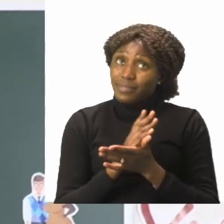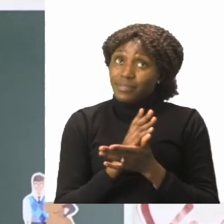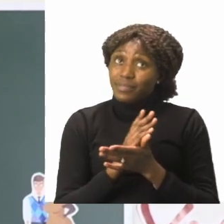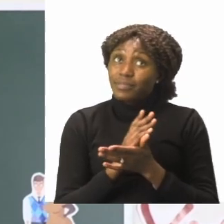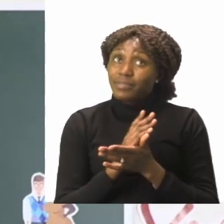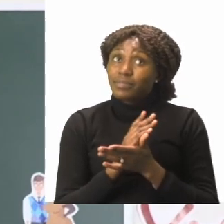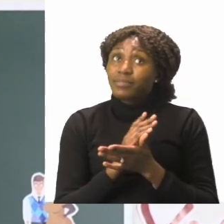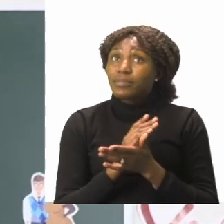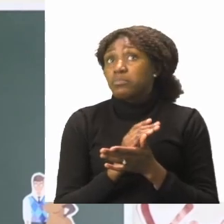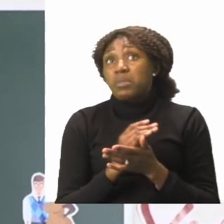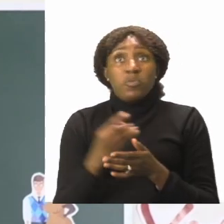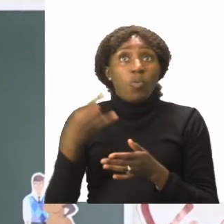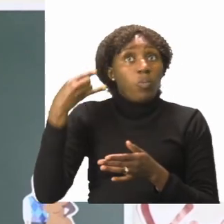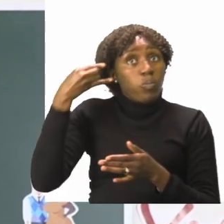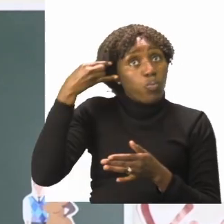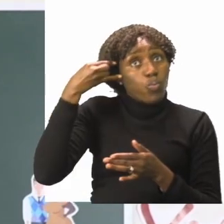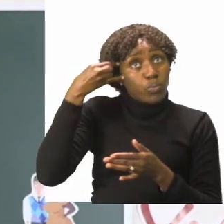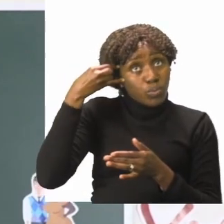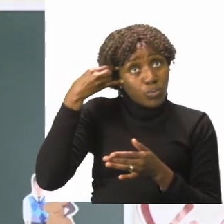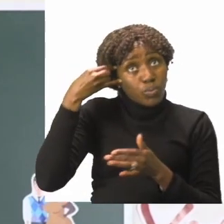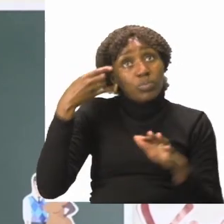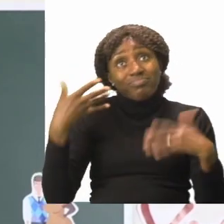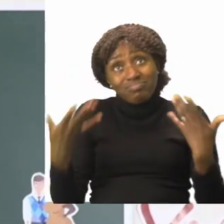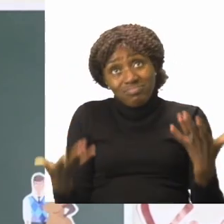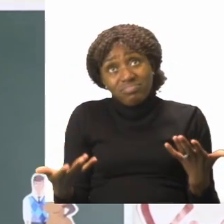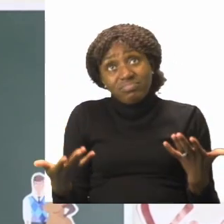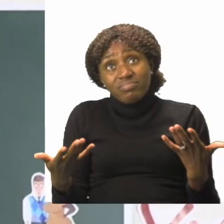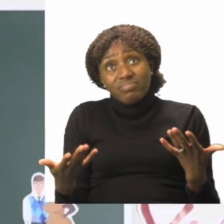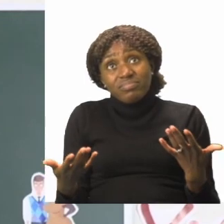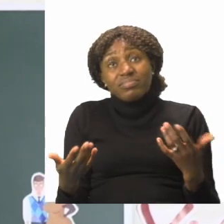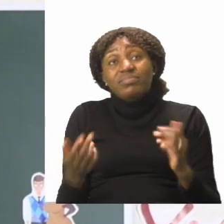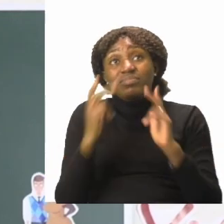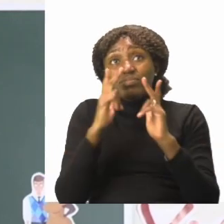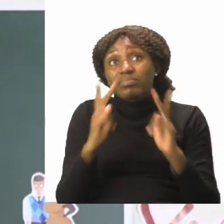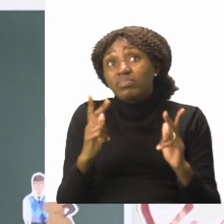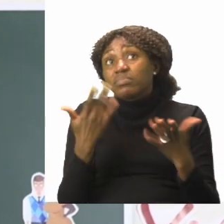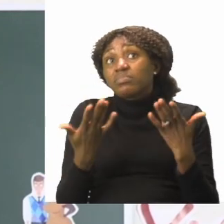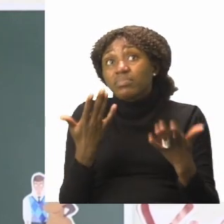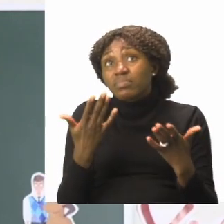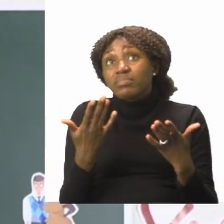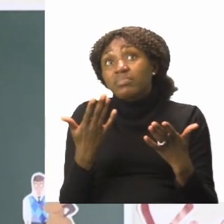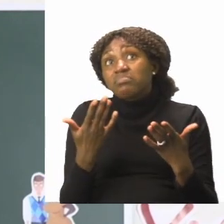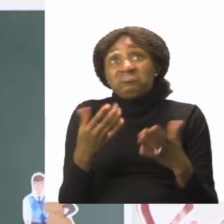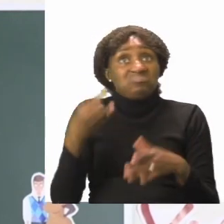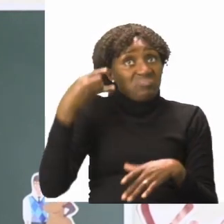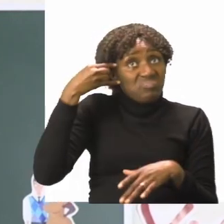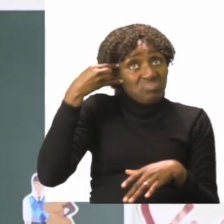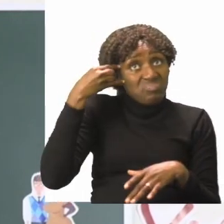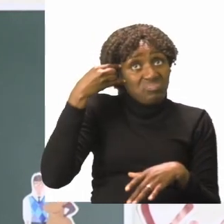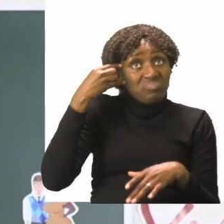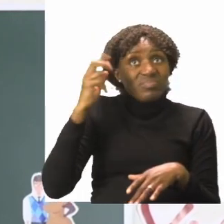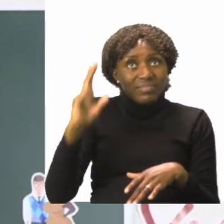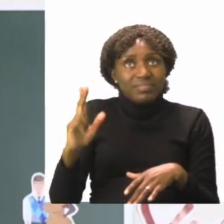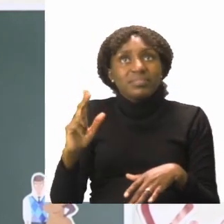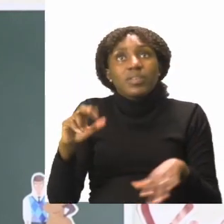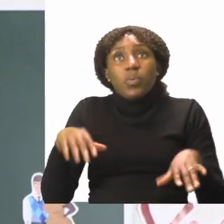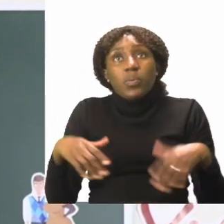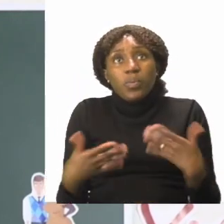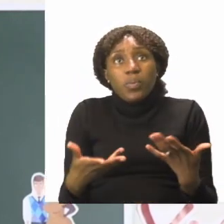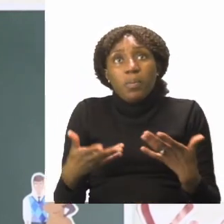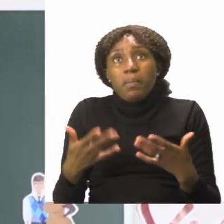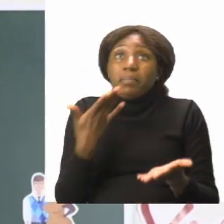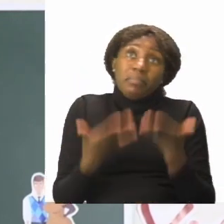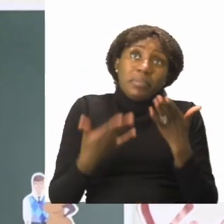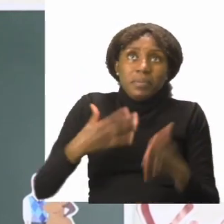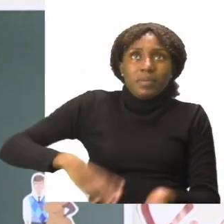on YouTube. So these people may be YouTubers or they may be